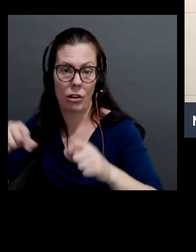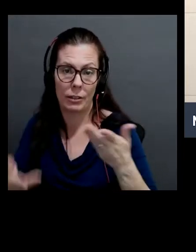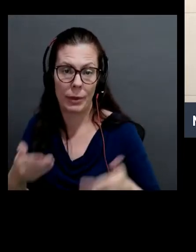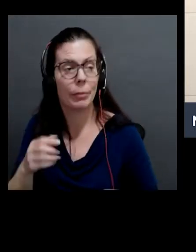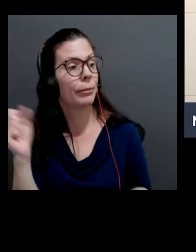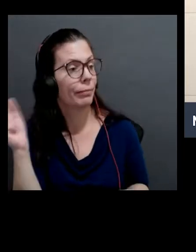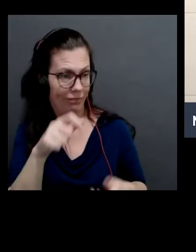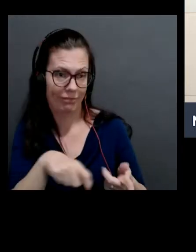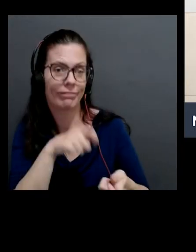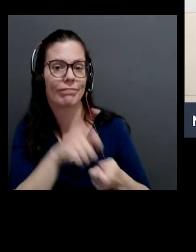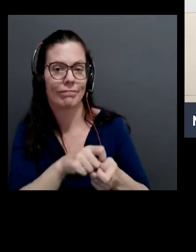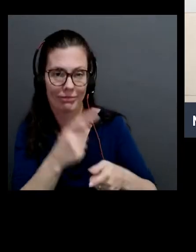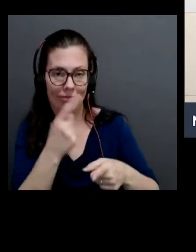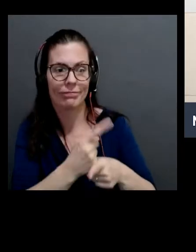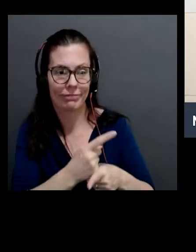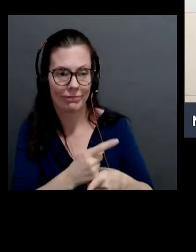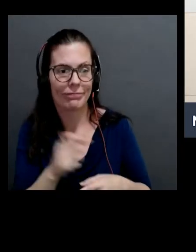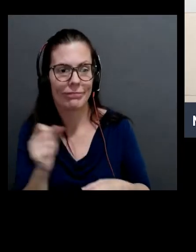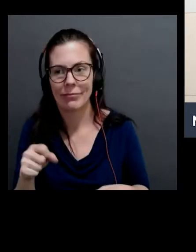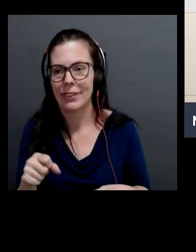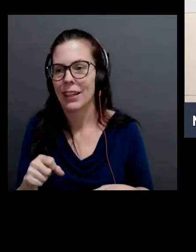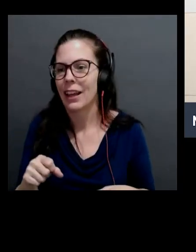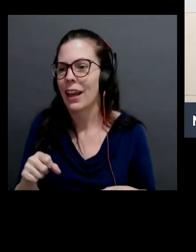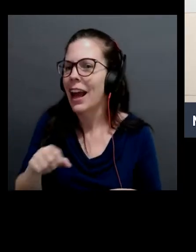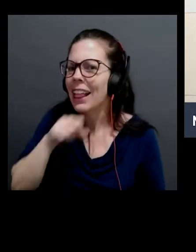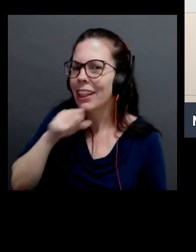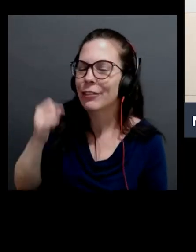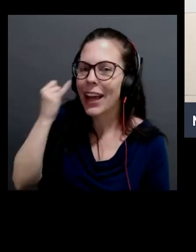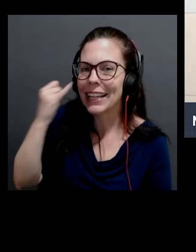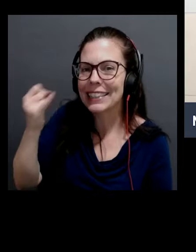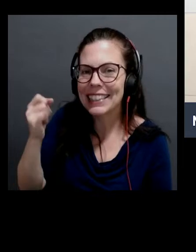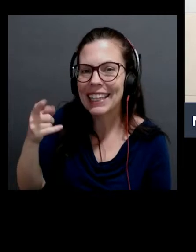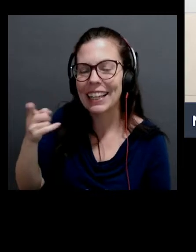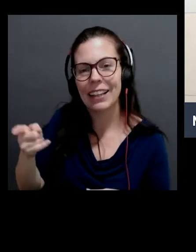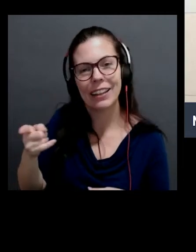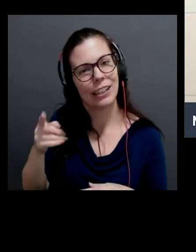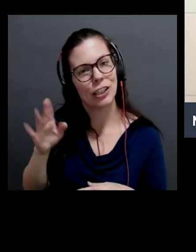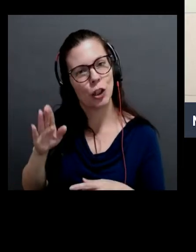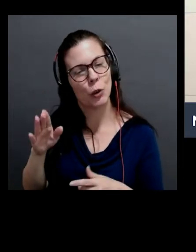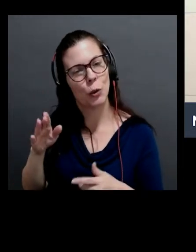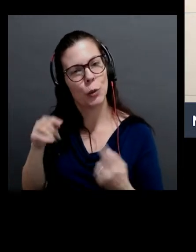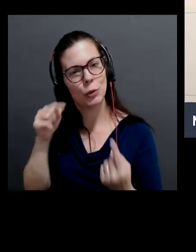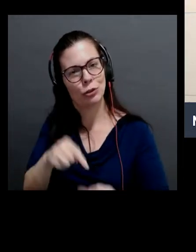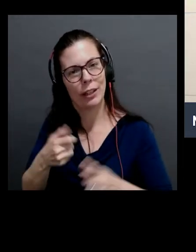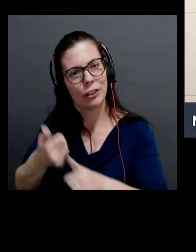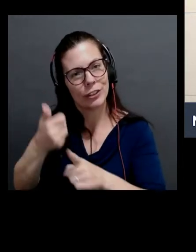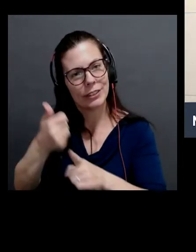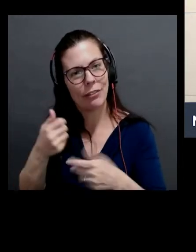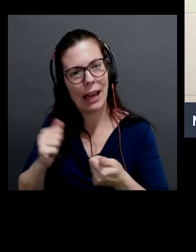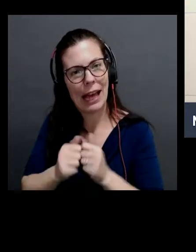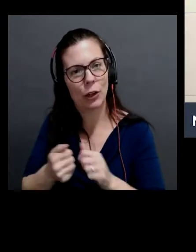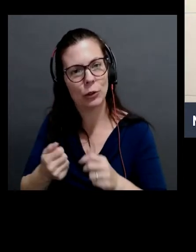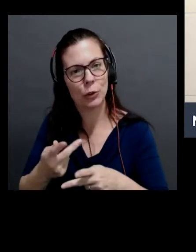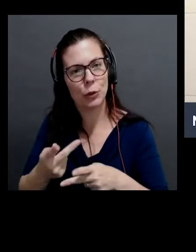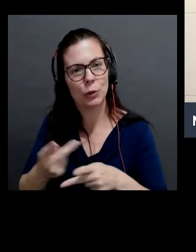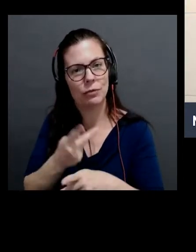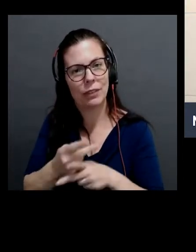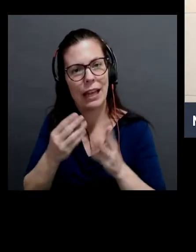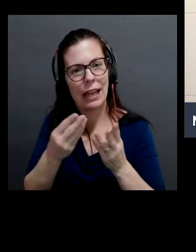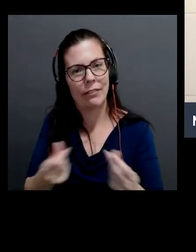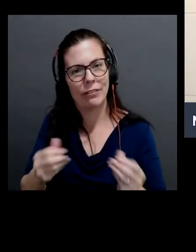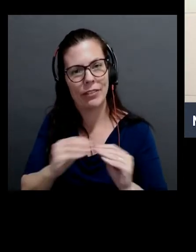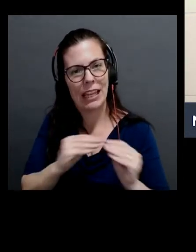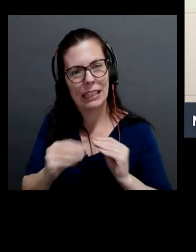Exactly. I love the So, idea here that you were scratching your own itch, but what's fascinating me is that you were doing this in high school